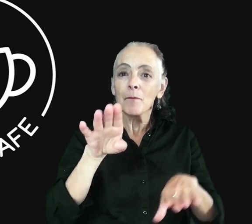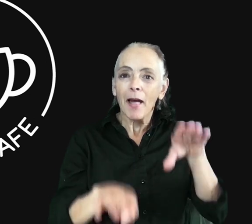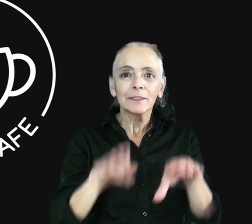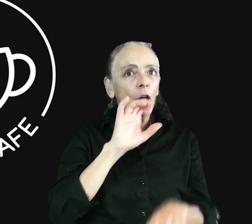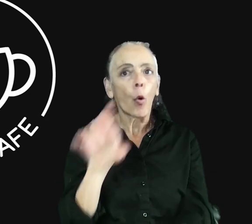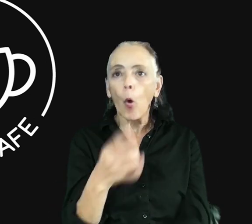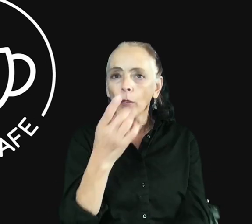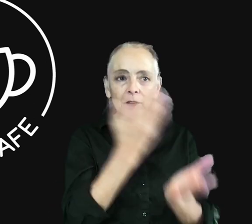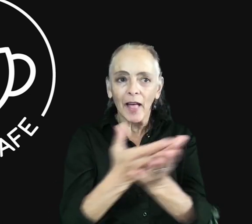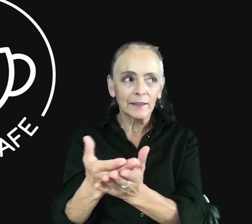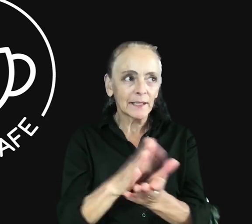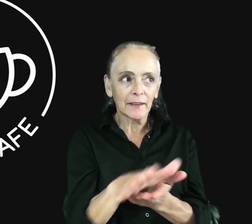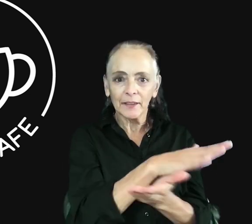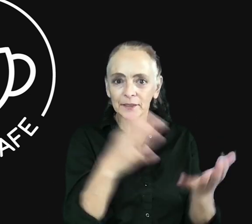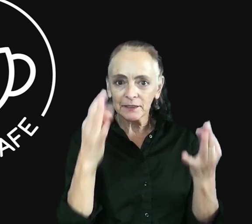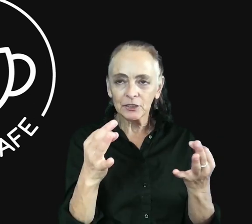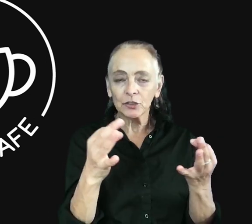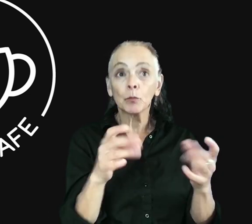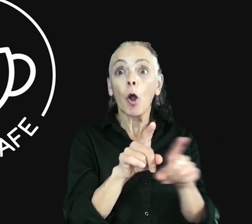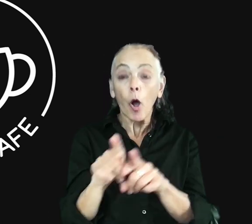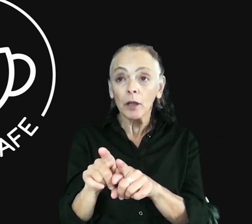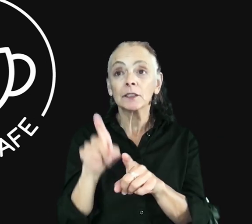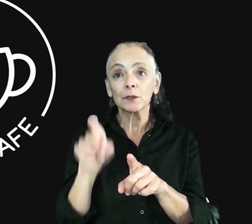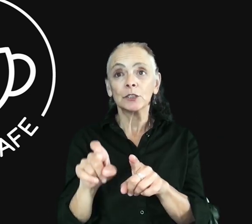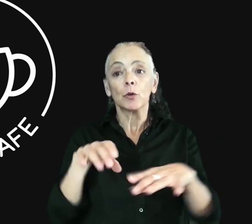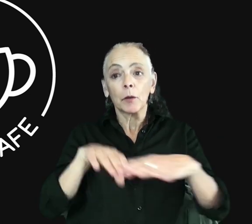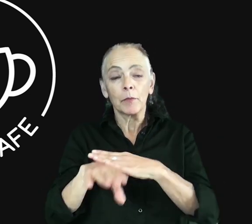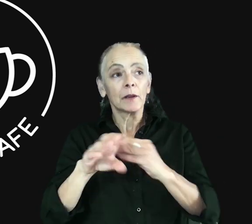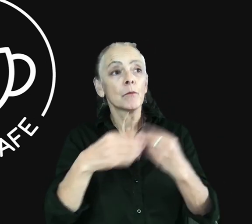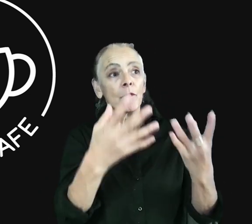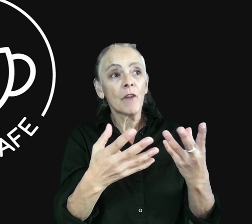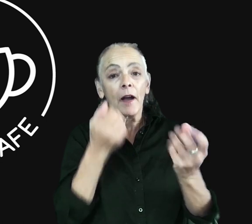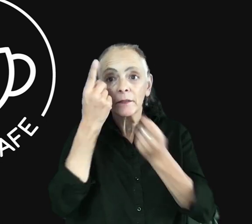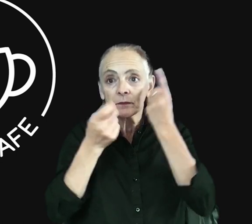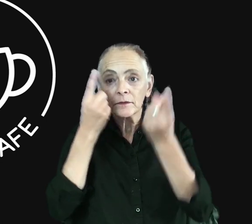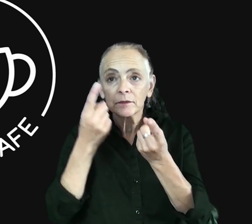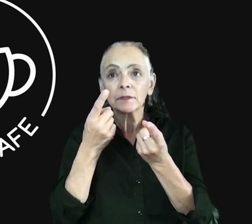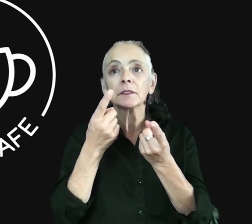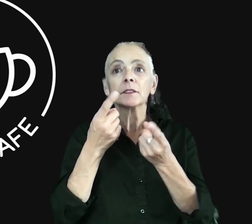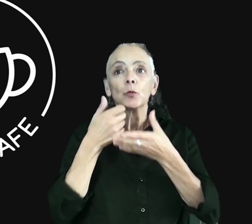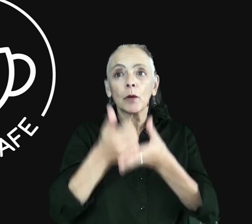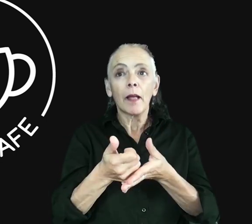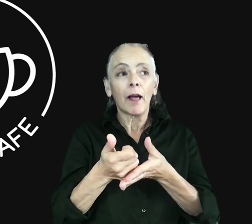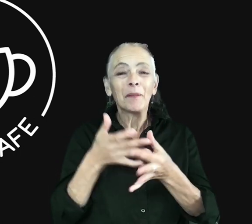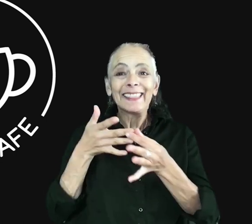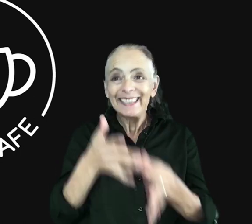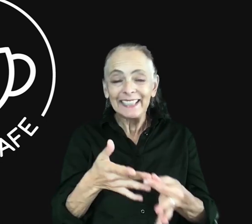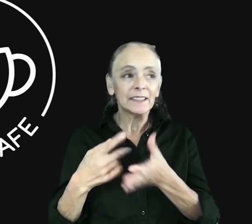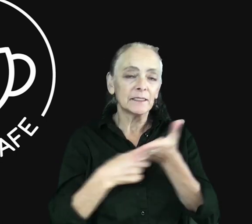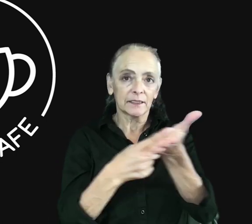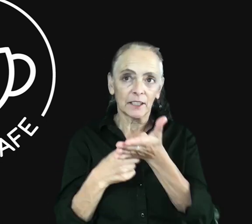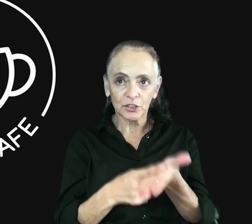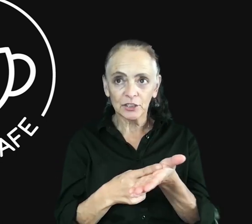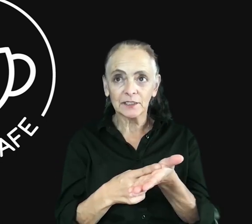ever validating decisions versus i'm also being able to come in and provide insights to help you know lead discussions and